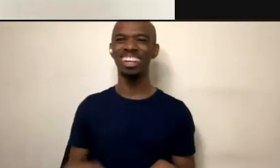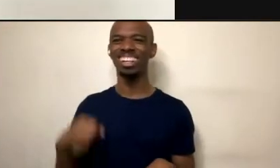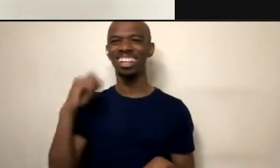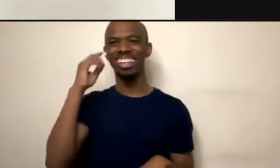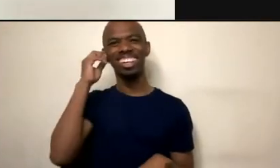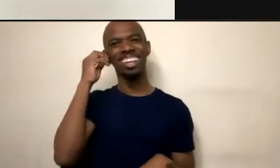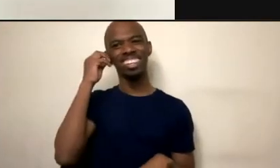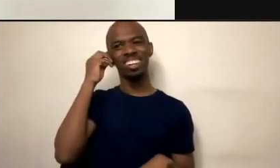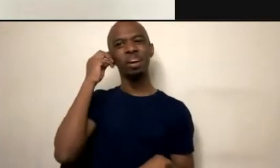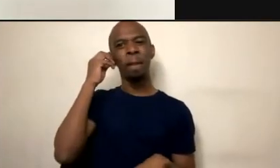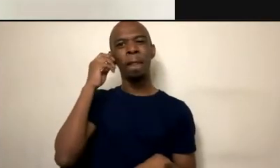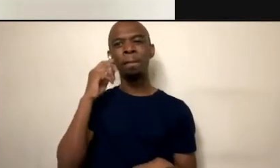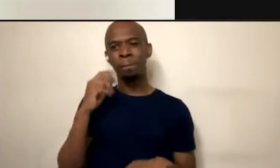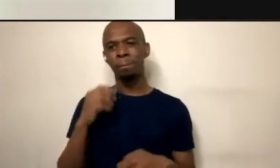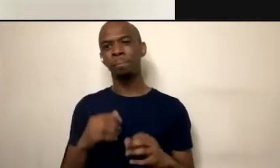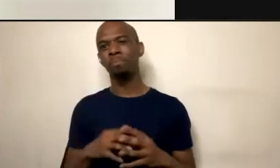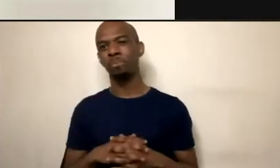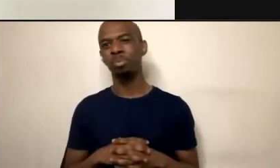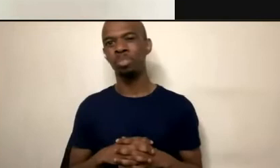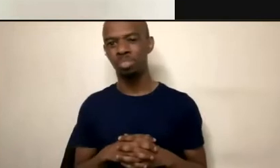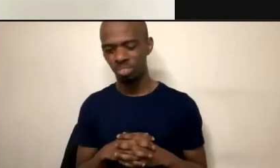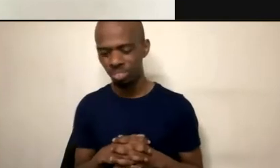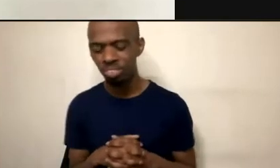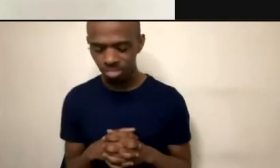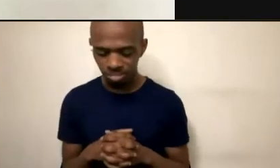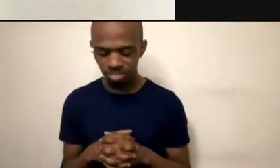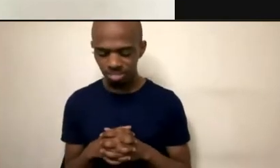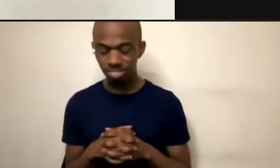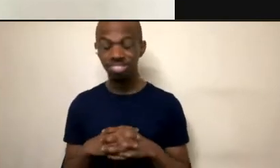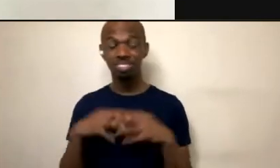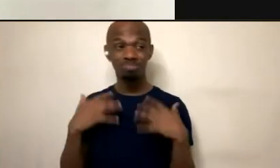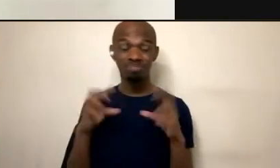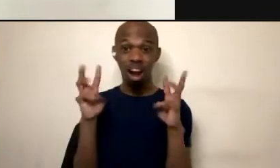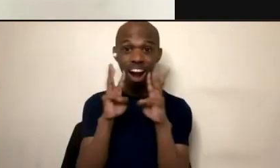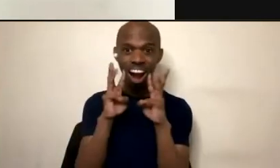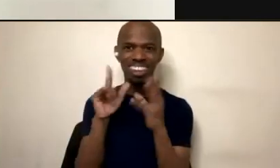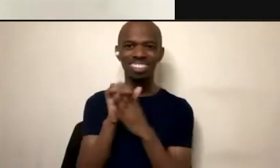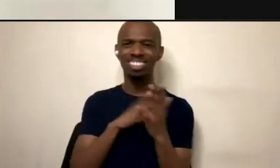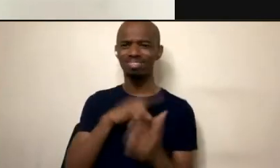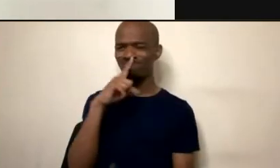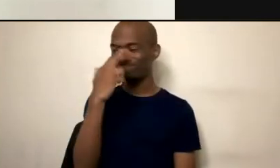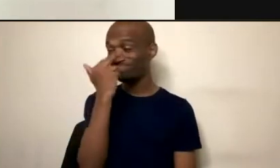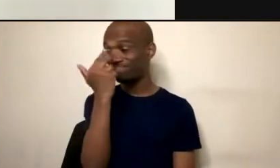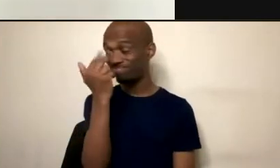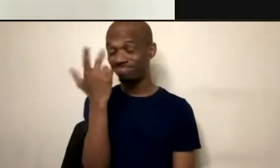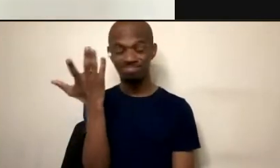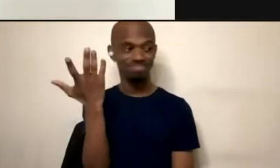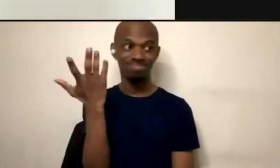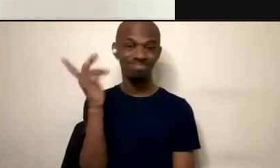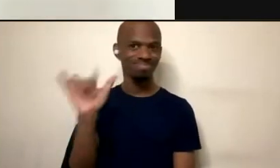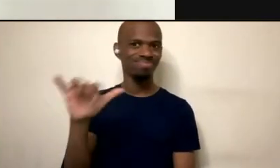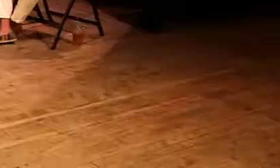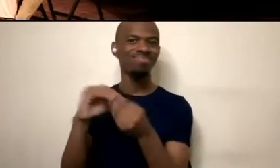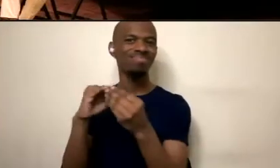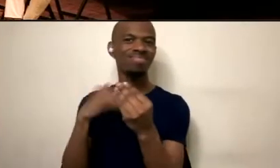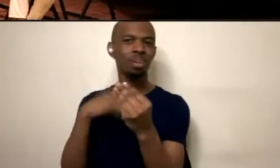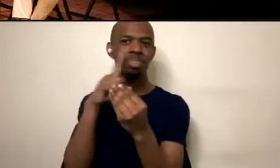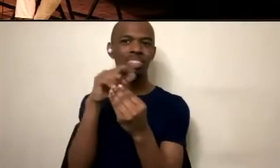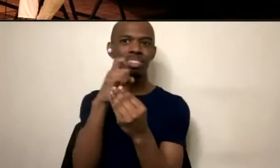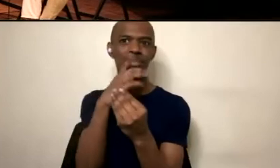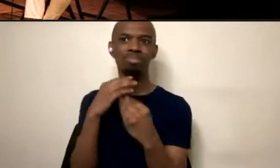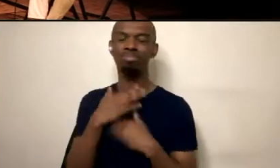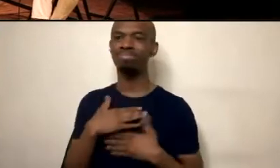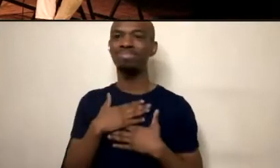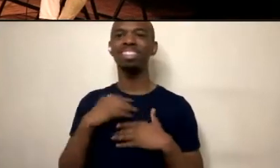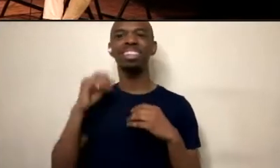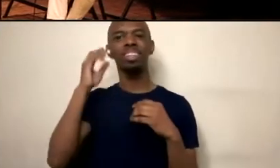Oh my gosh, that is so funny. Oh man, okay, I love those stories. Godfrey, I'm just popping in for a minute. I wonder if